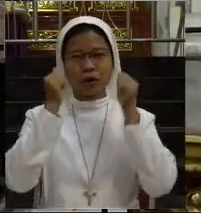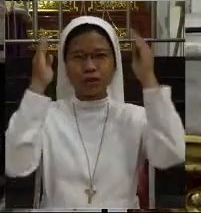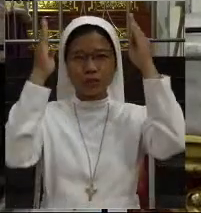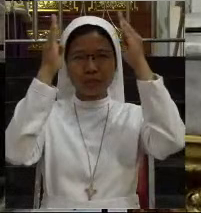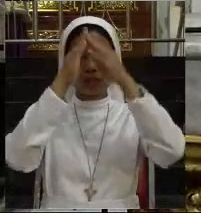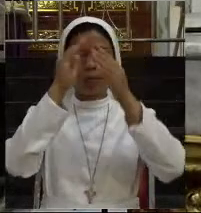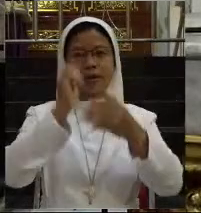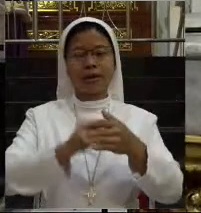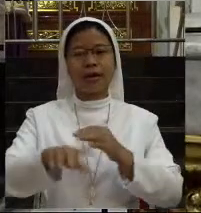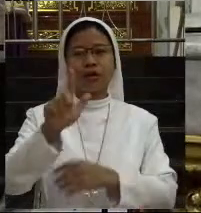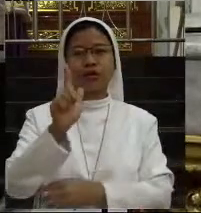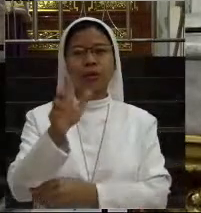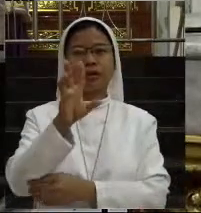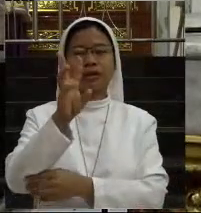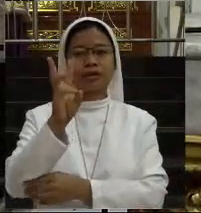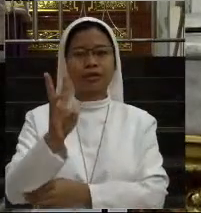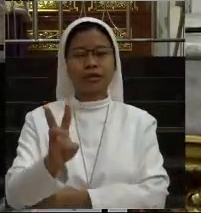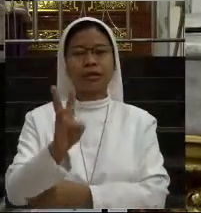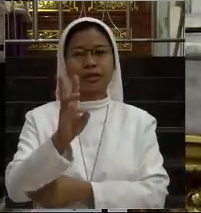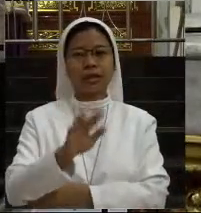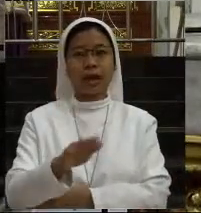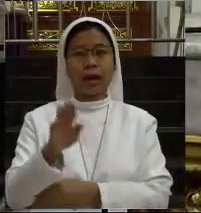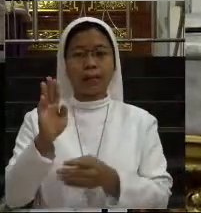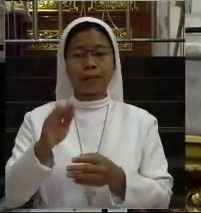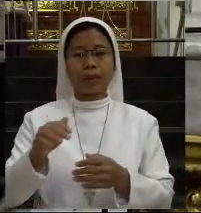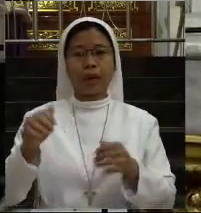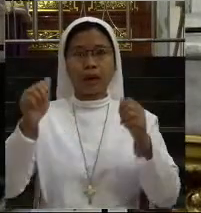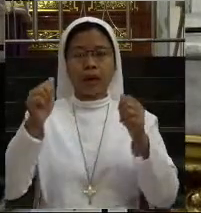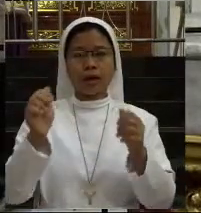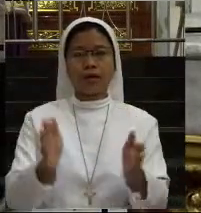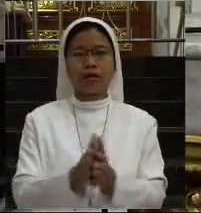26th Episcopal ordination anniversary.